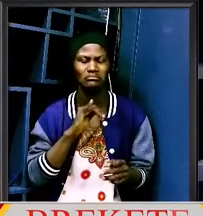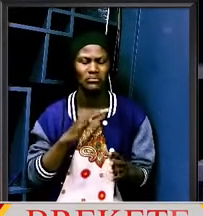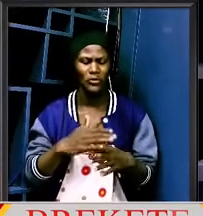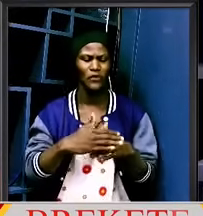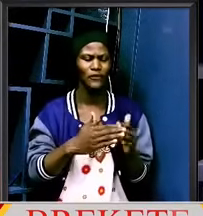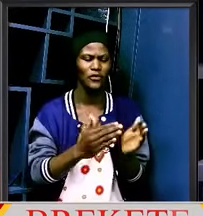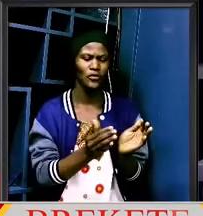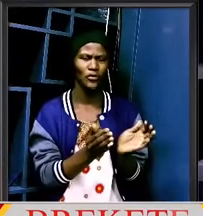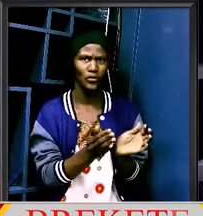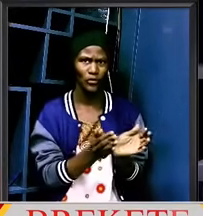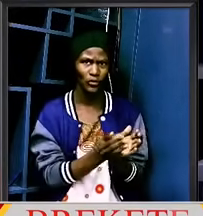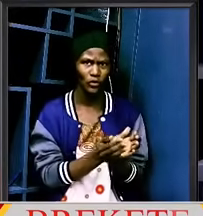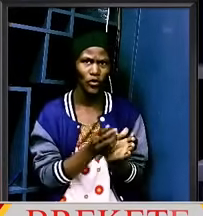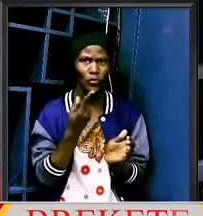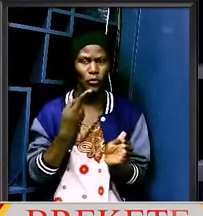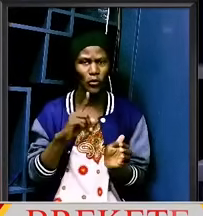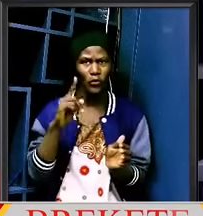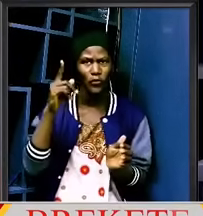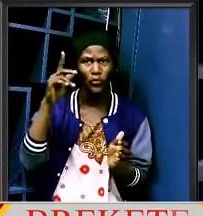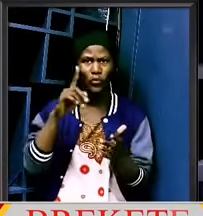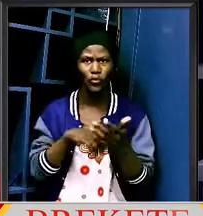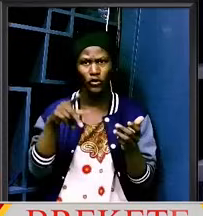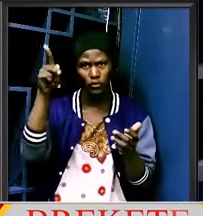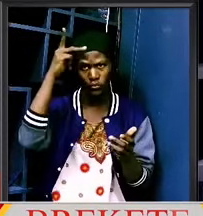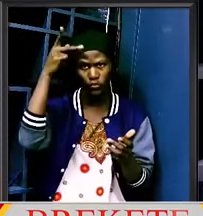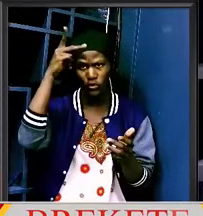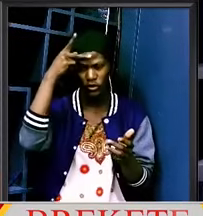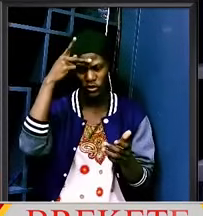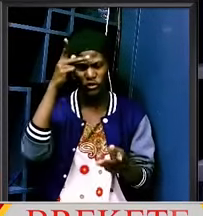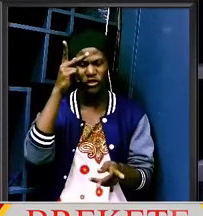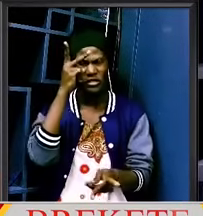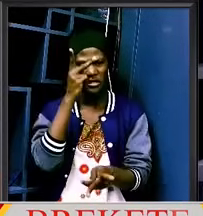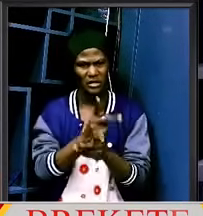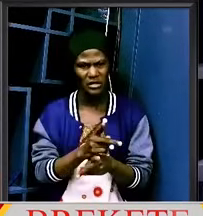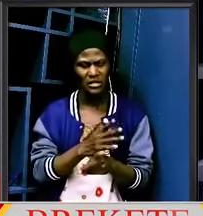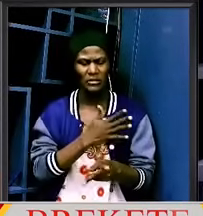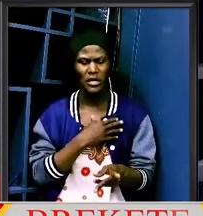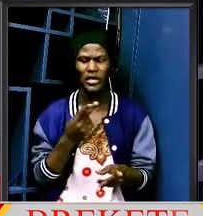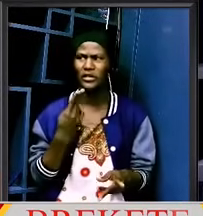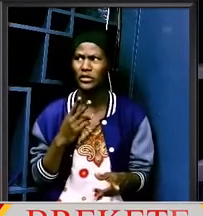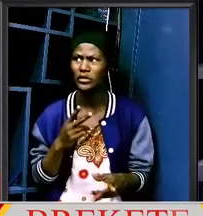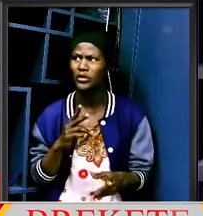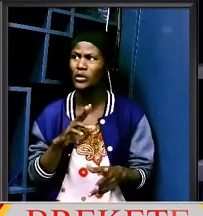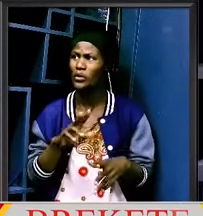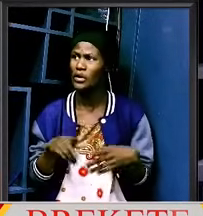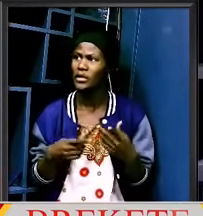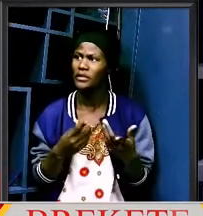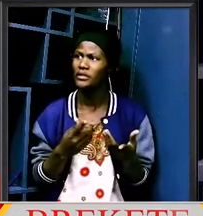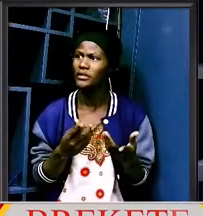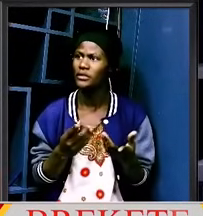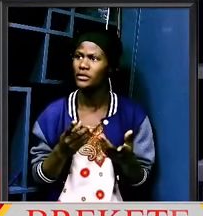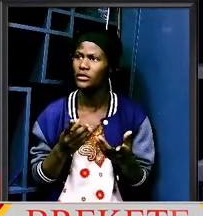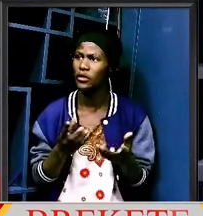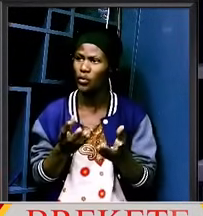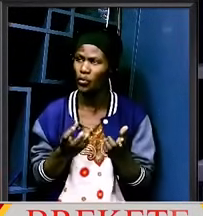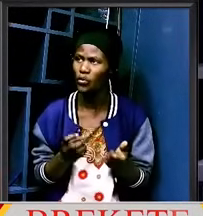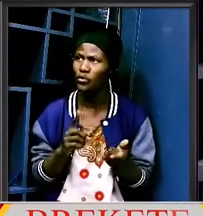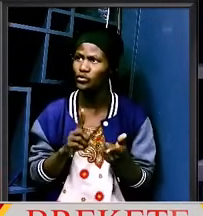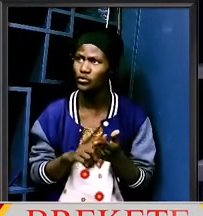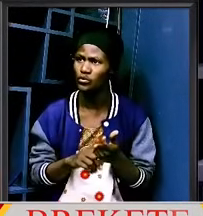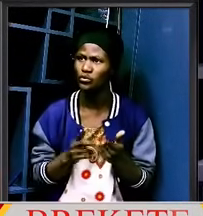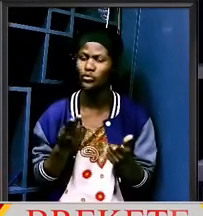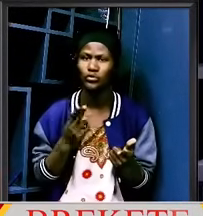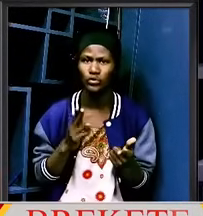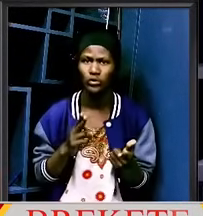of within politicians they keep, use when they need, they do. Because if the thing don't get to this level, when we say